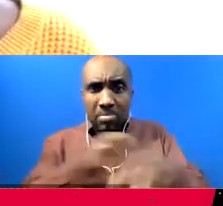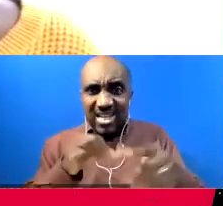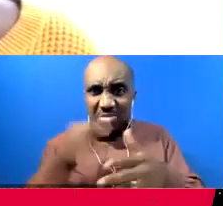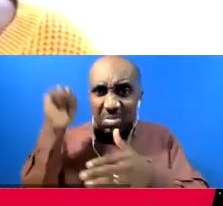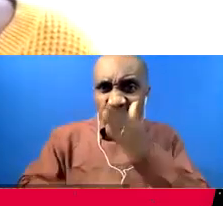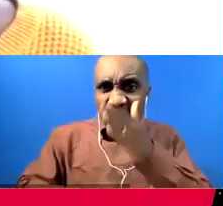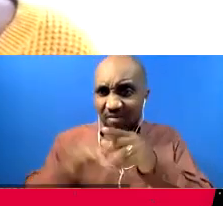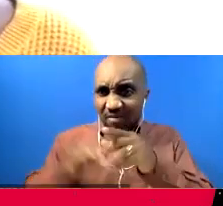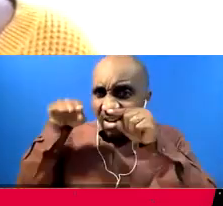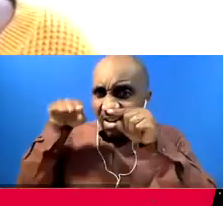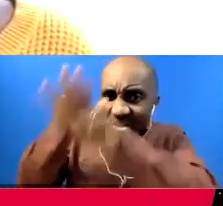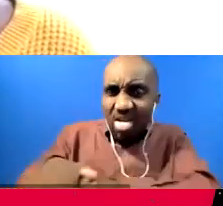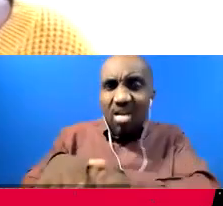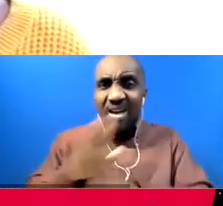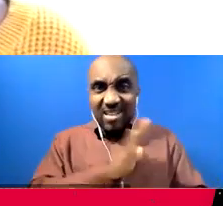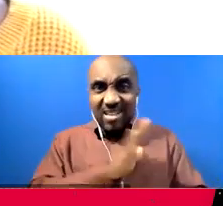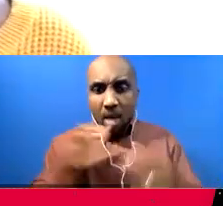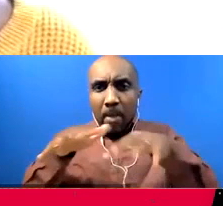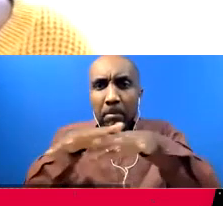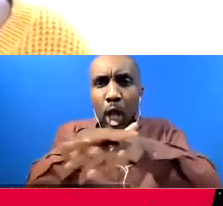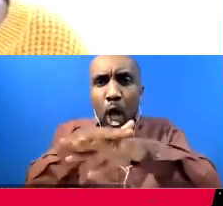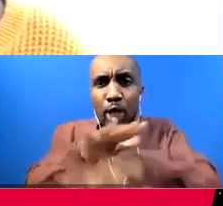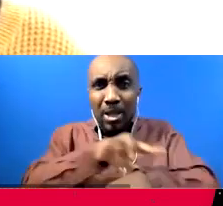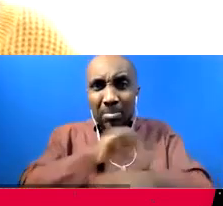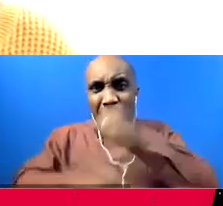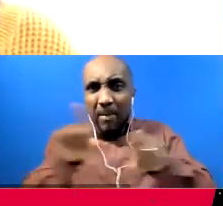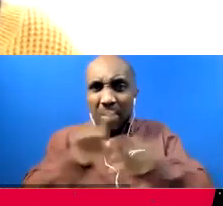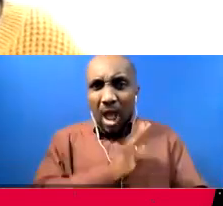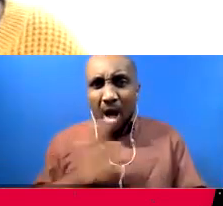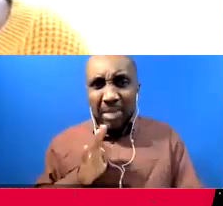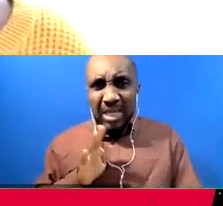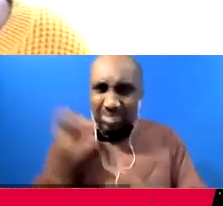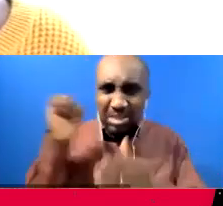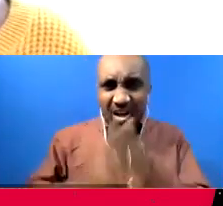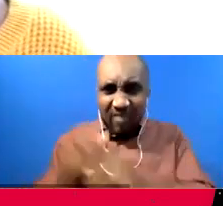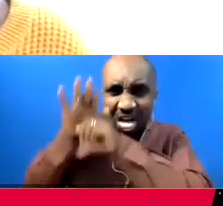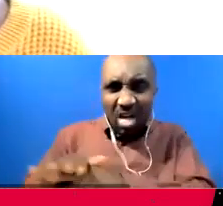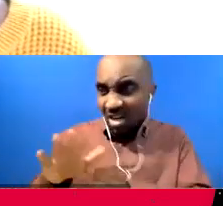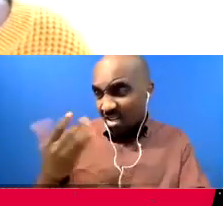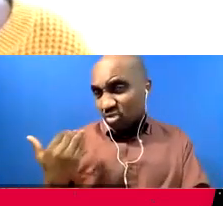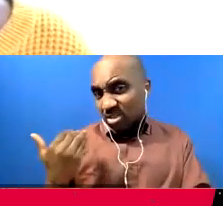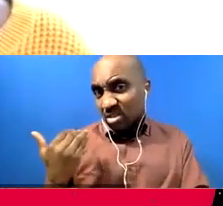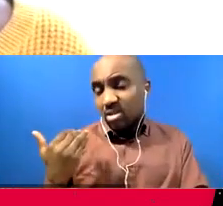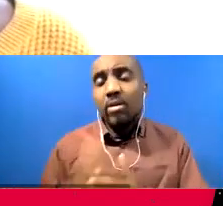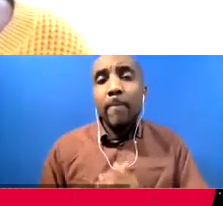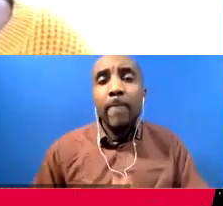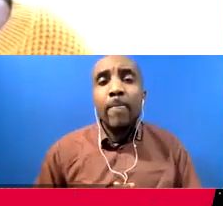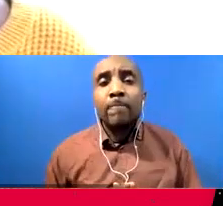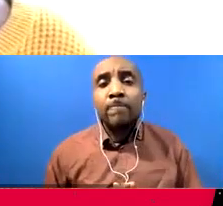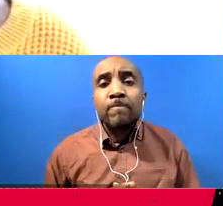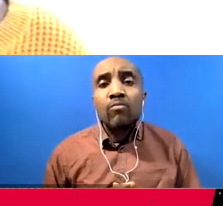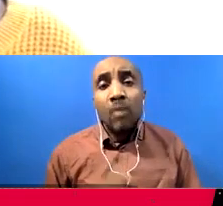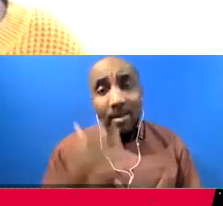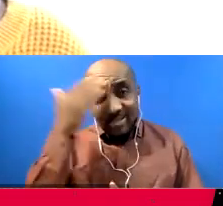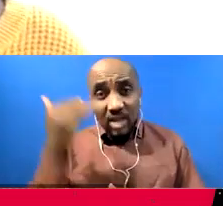with the line between the police and the military blurring even more. And we can see that just in these past few years, and especially it was really highlighted this past